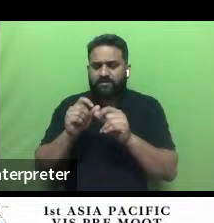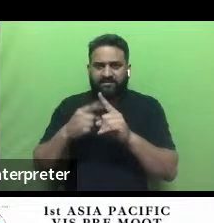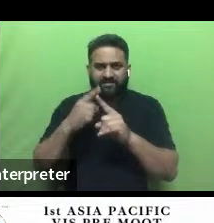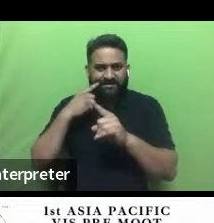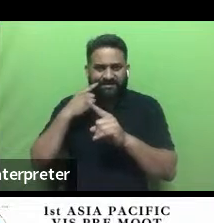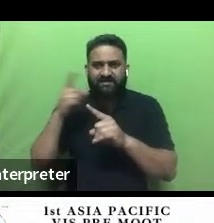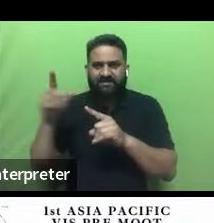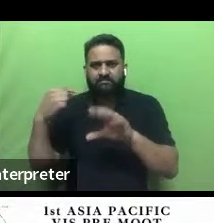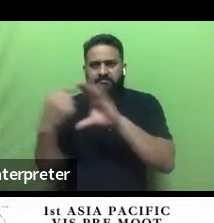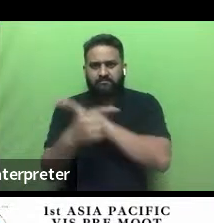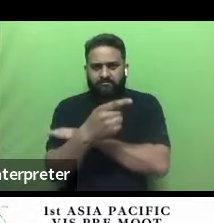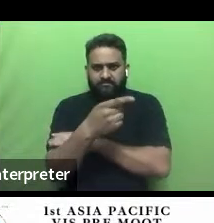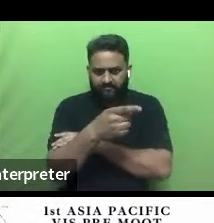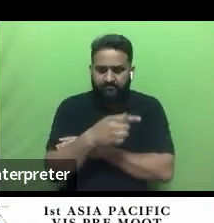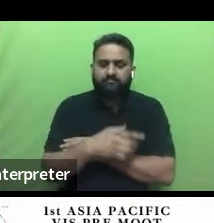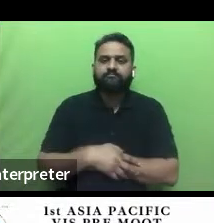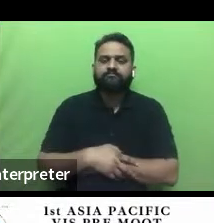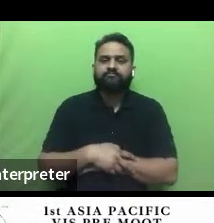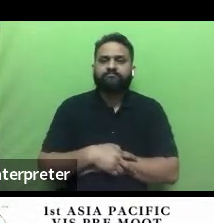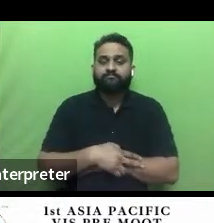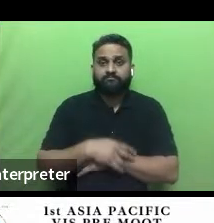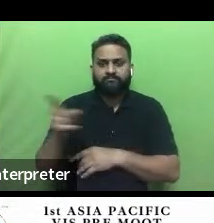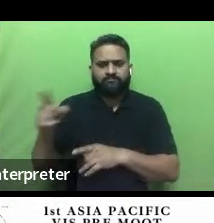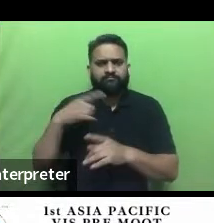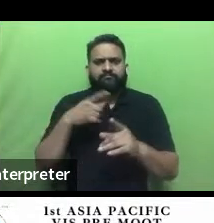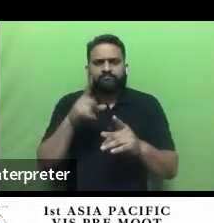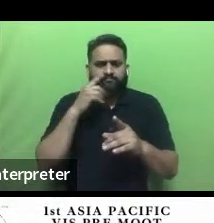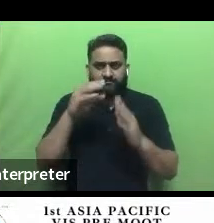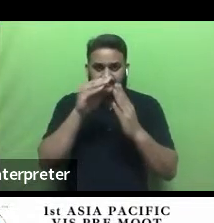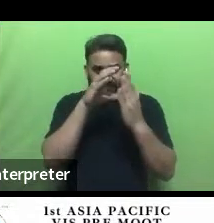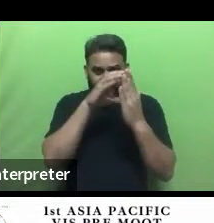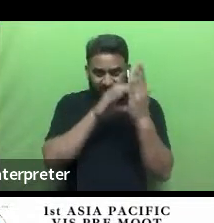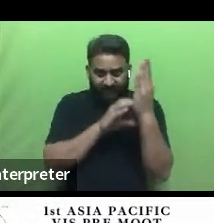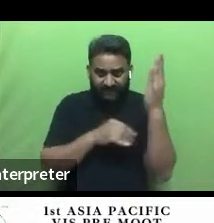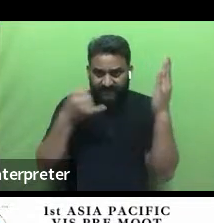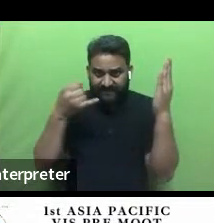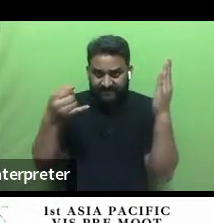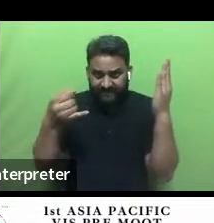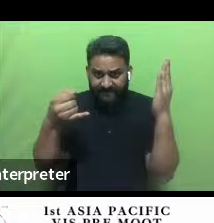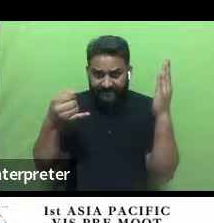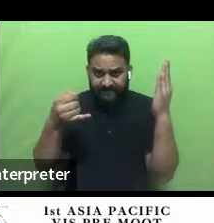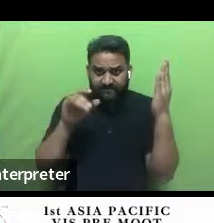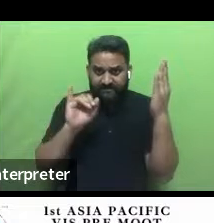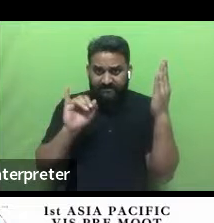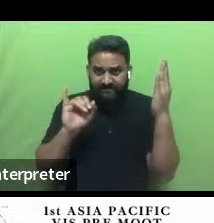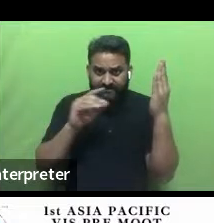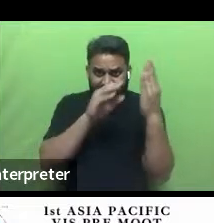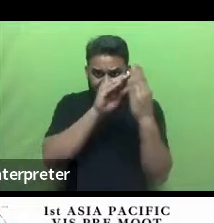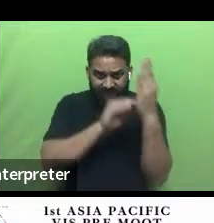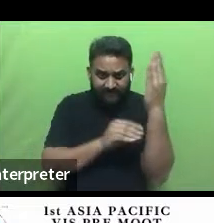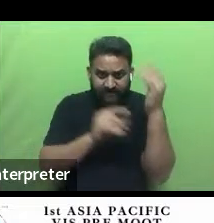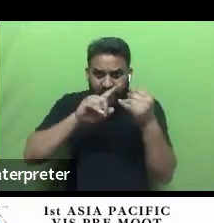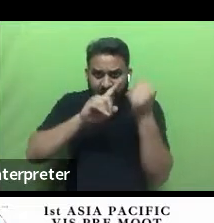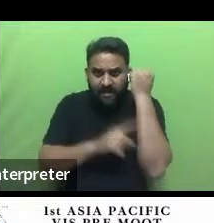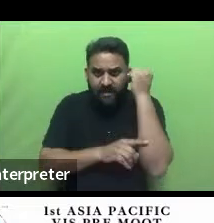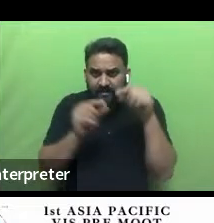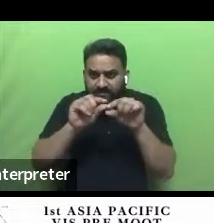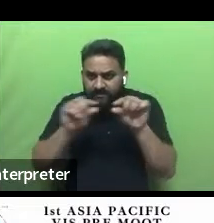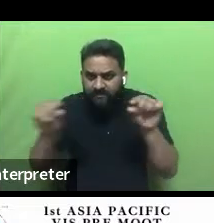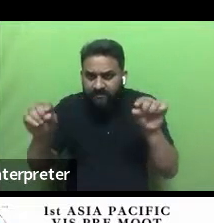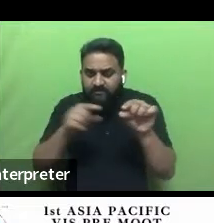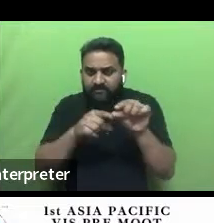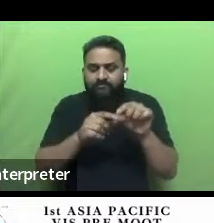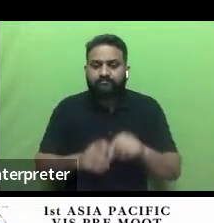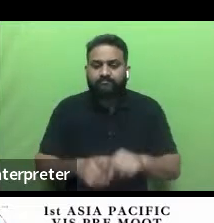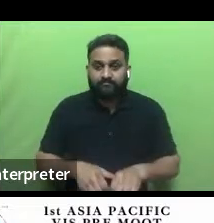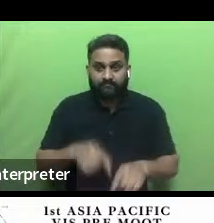the tribunal would note paragraph 6 of this email, the last line. Here in